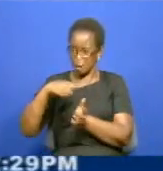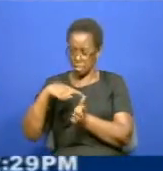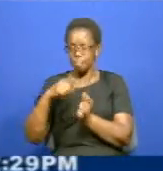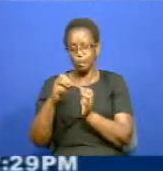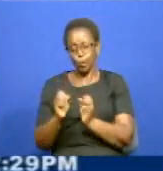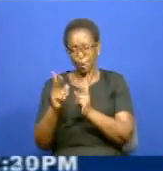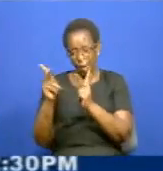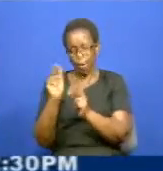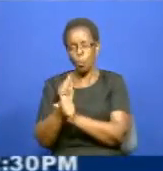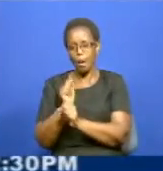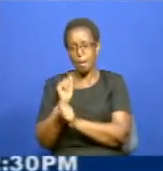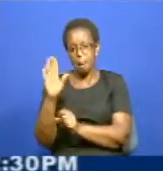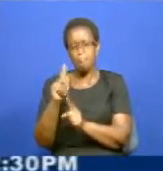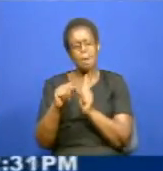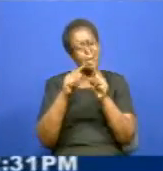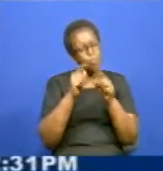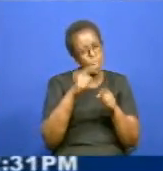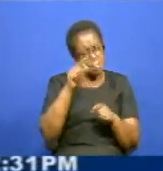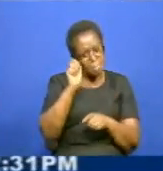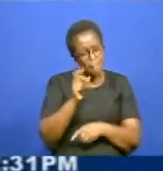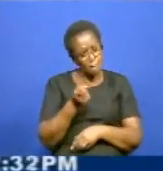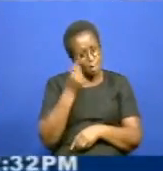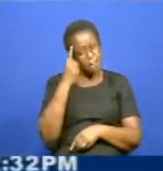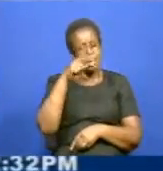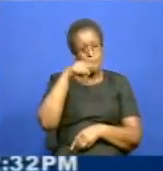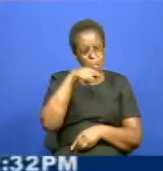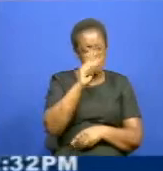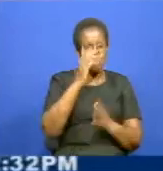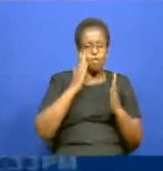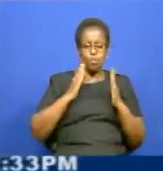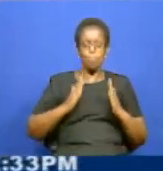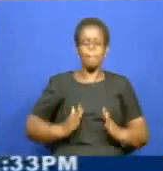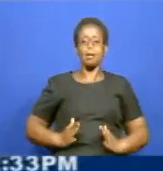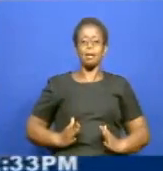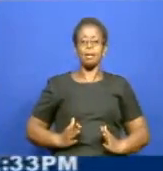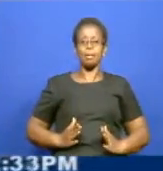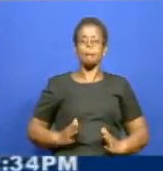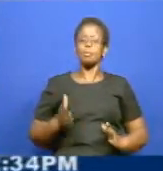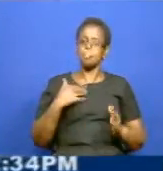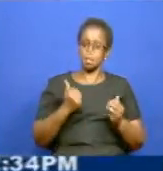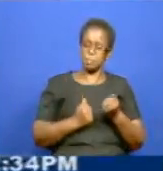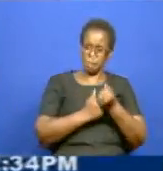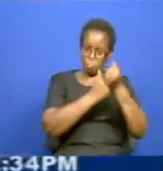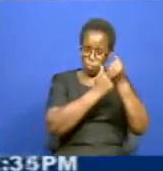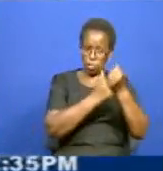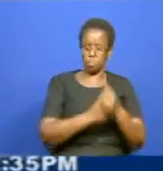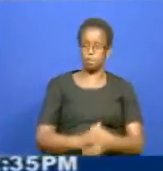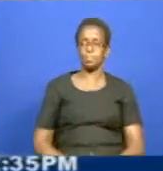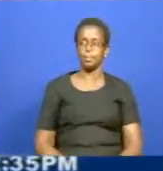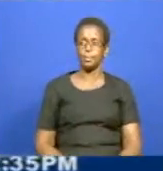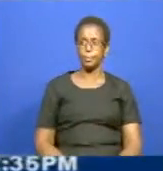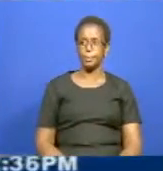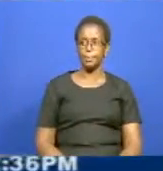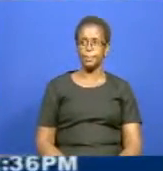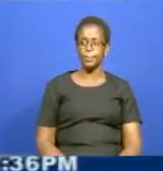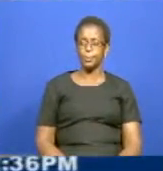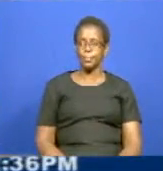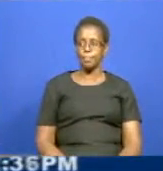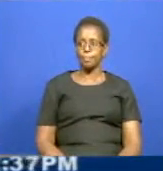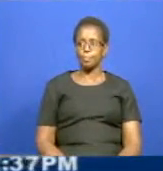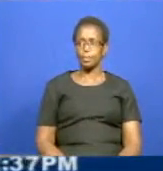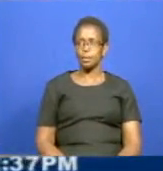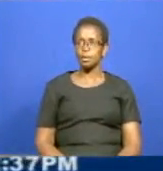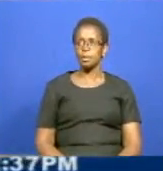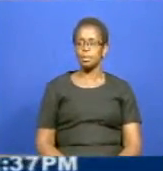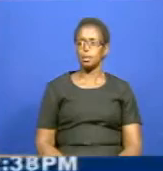protect them because they are children and they are brothers and they are sisters. I support, Mr. Speaker, sir. Okay, I said we are